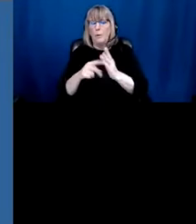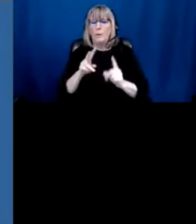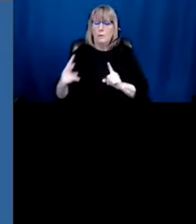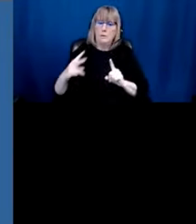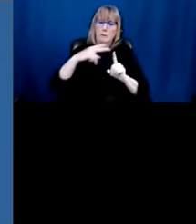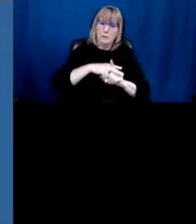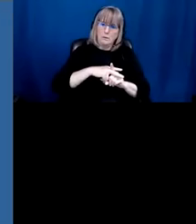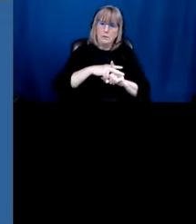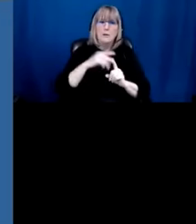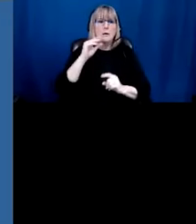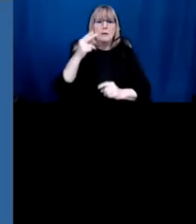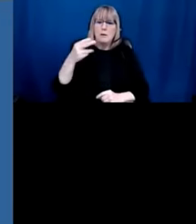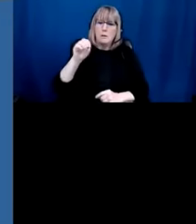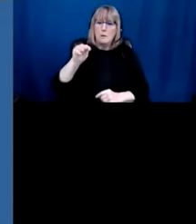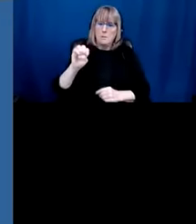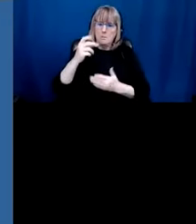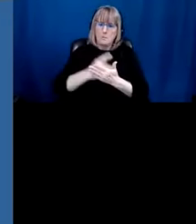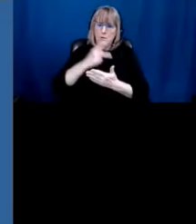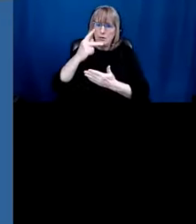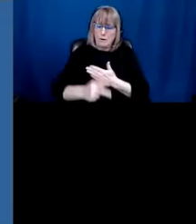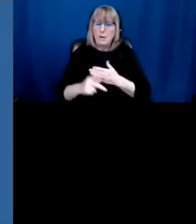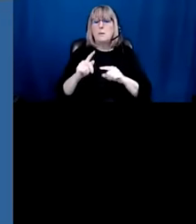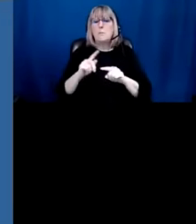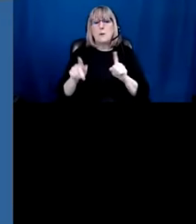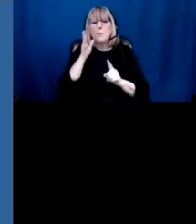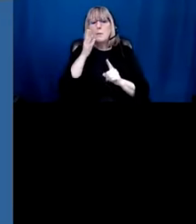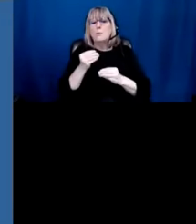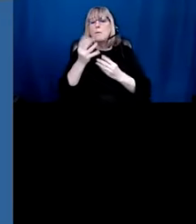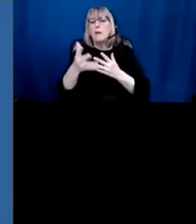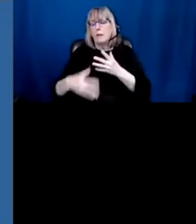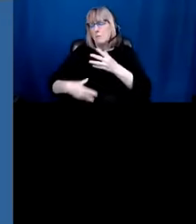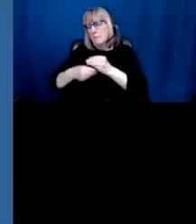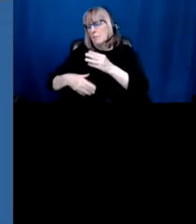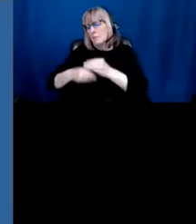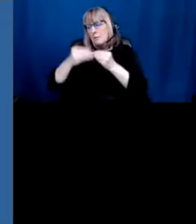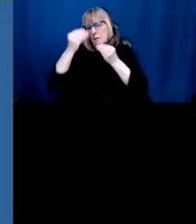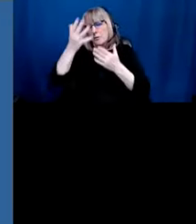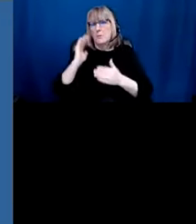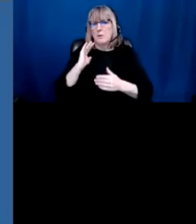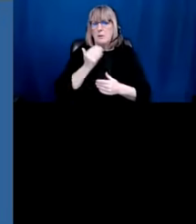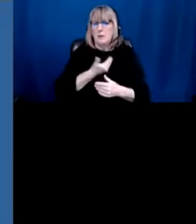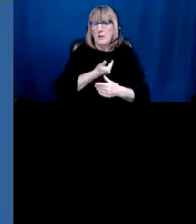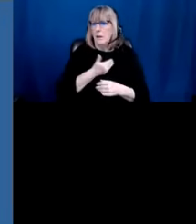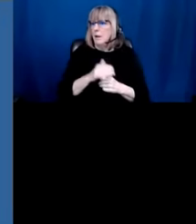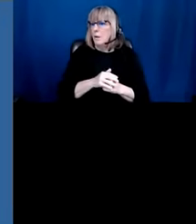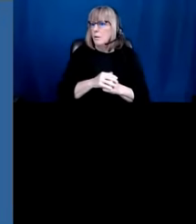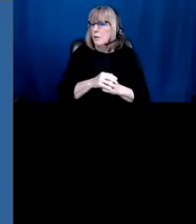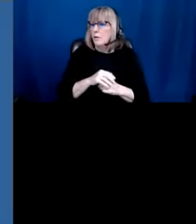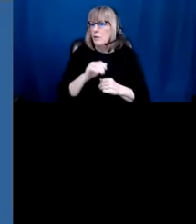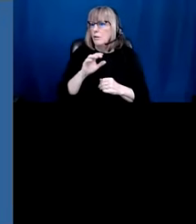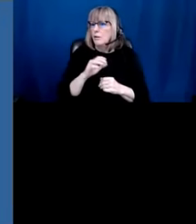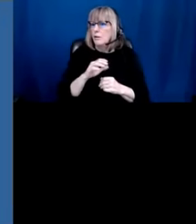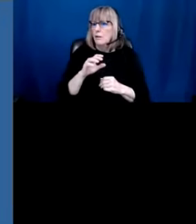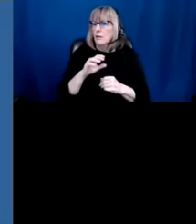en propiedades, así como la cantidad de fondos involucrados en esos contratos. CDBG construction contracts